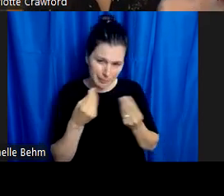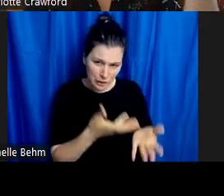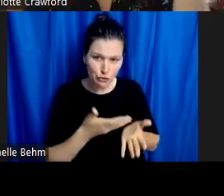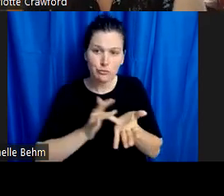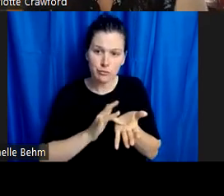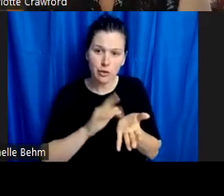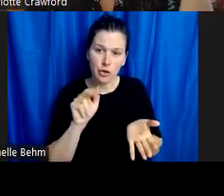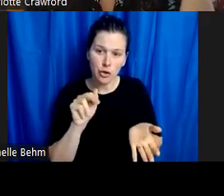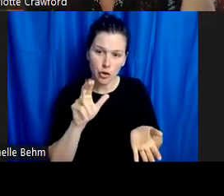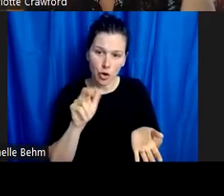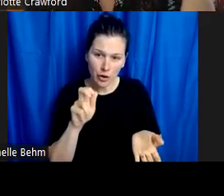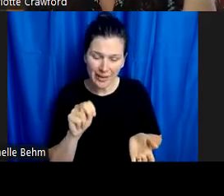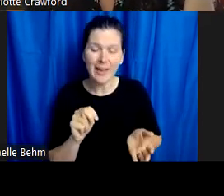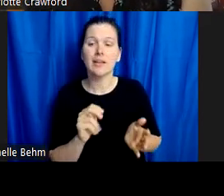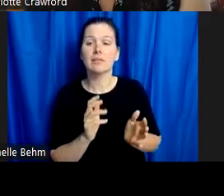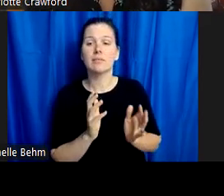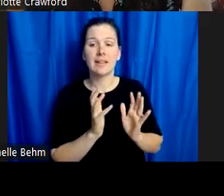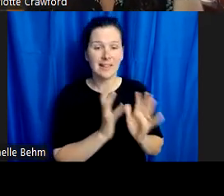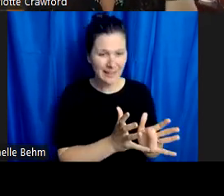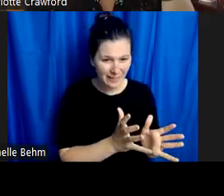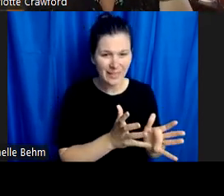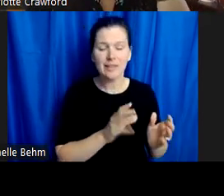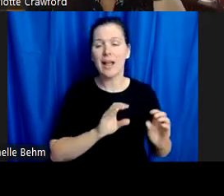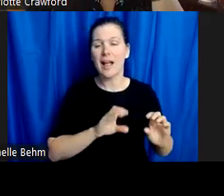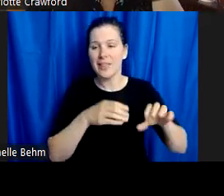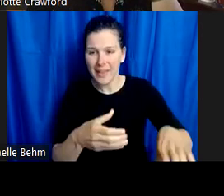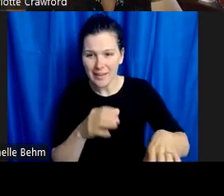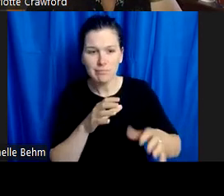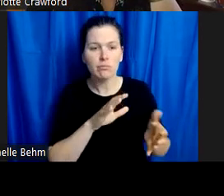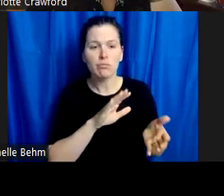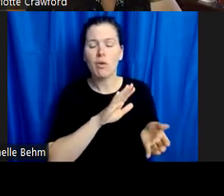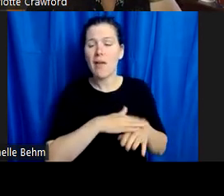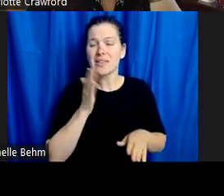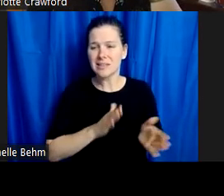there, and then beat feet if you have to. Roll them on their side in case they throw up.